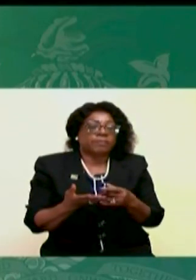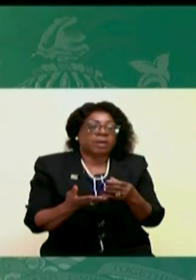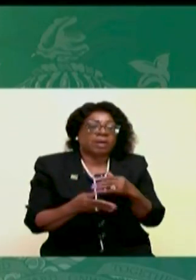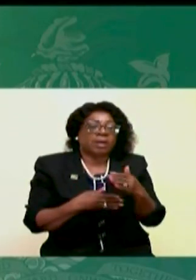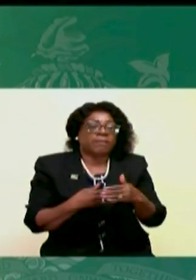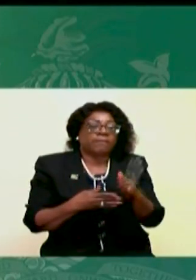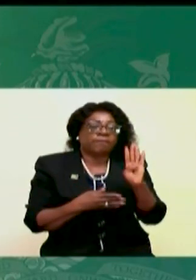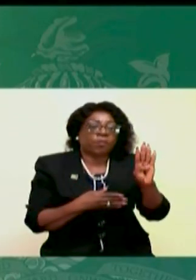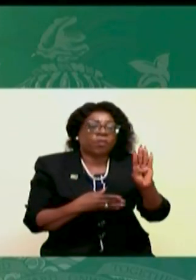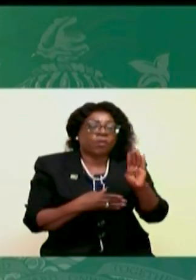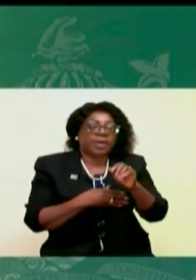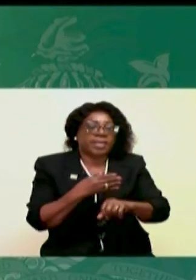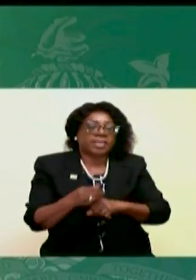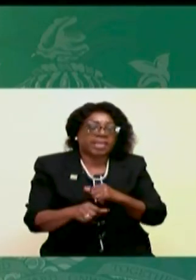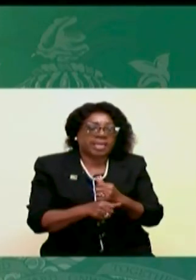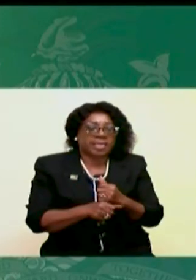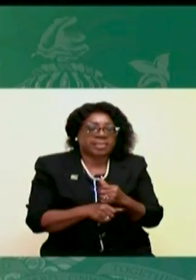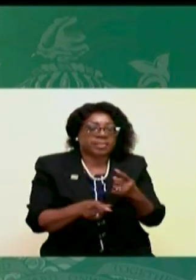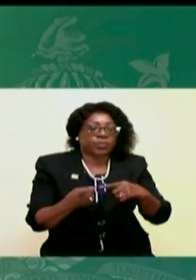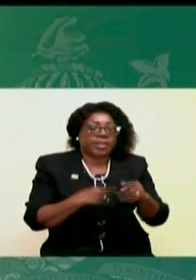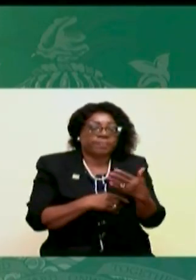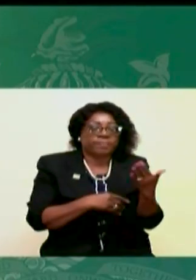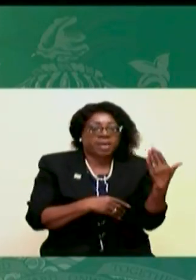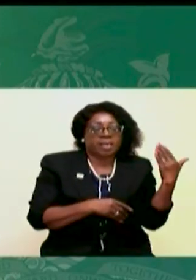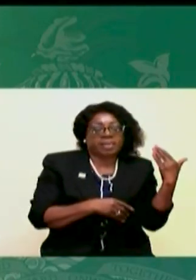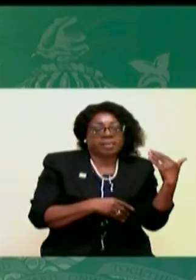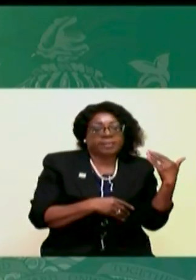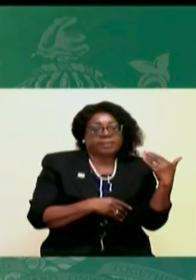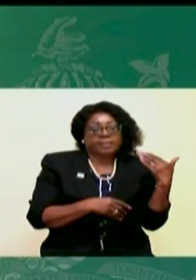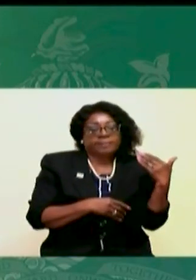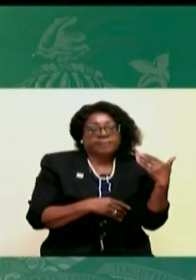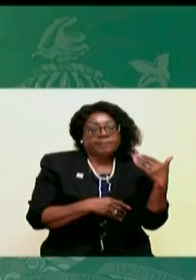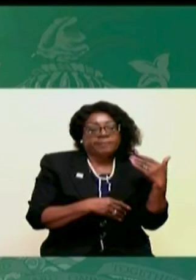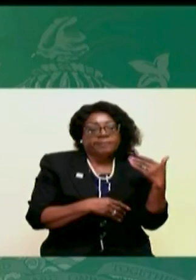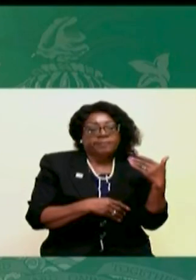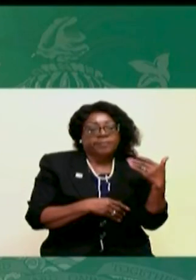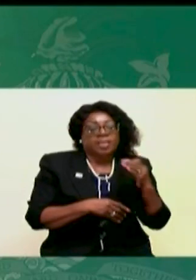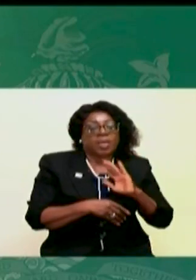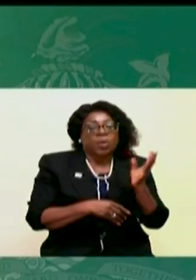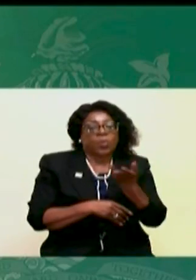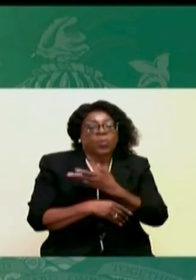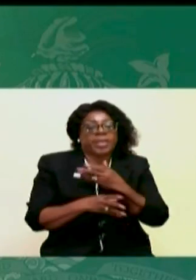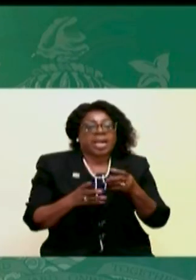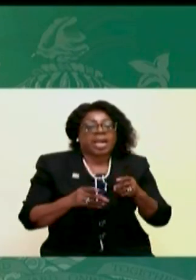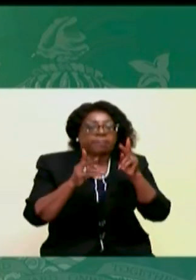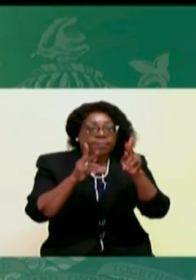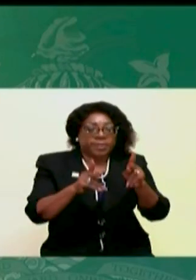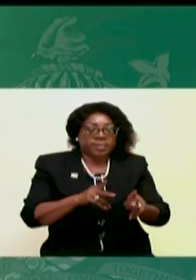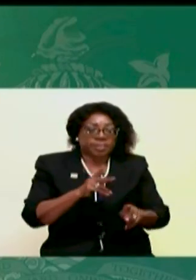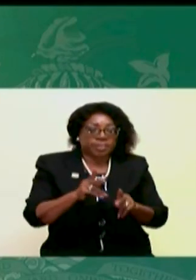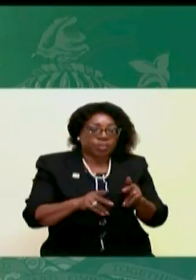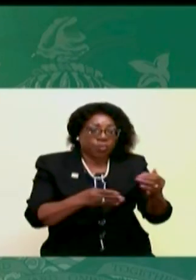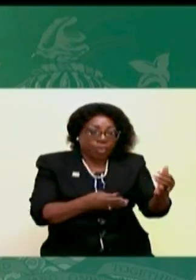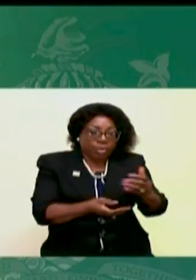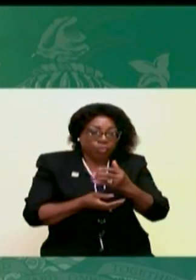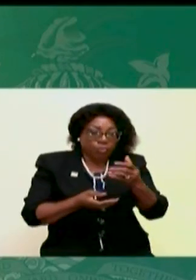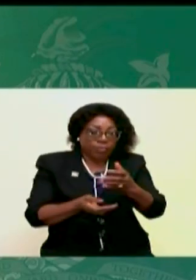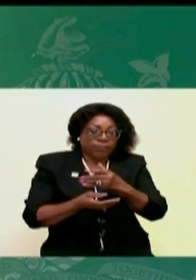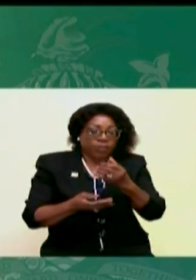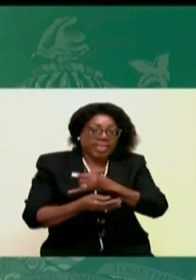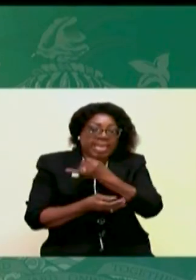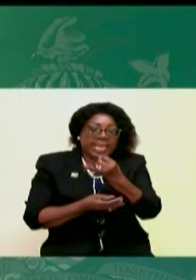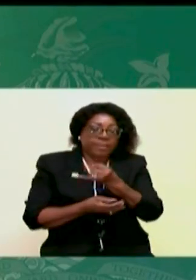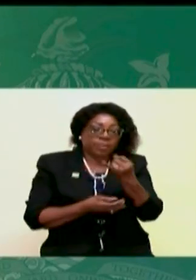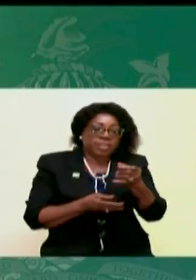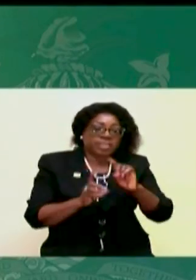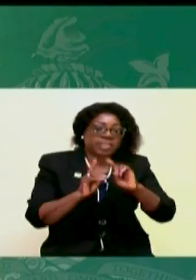for the many years, 4 years went by. 4 years went by. We had persons who were recruited for the immigration department